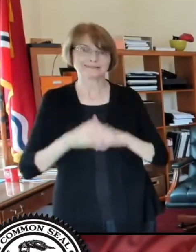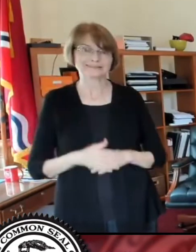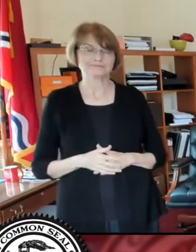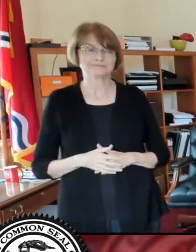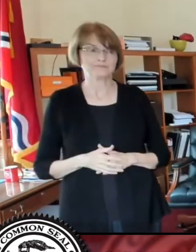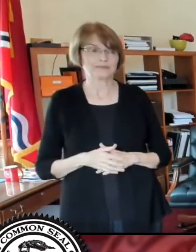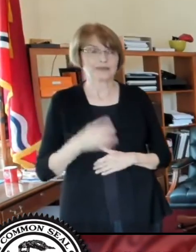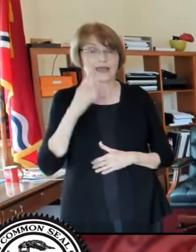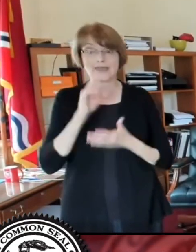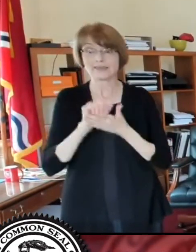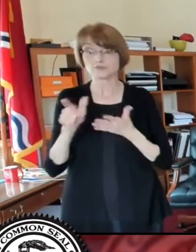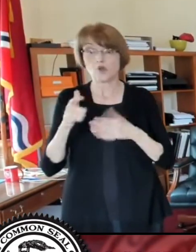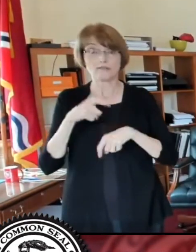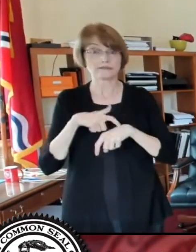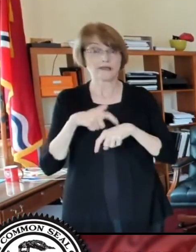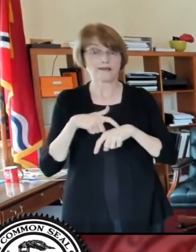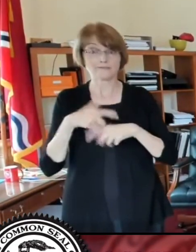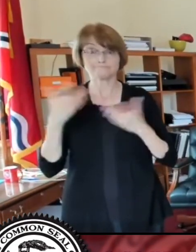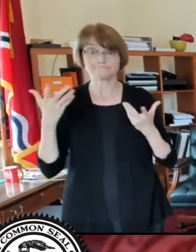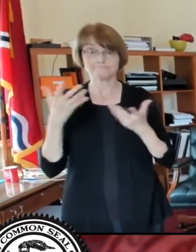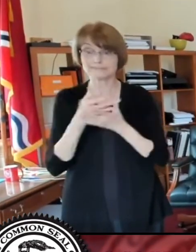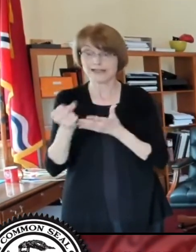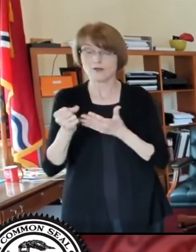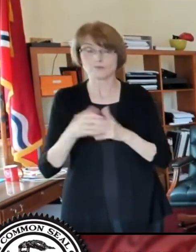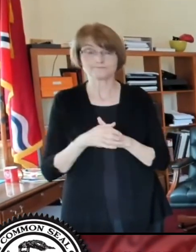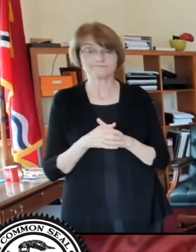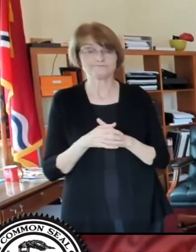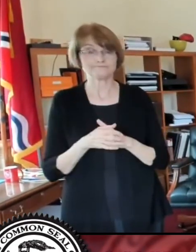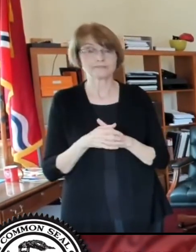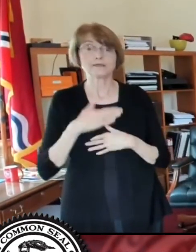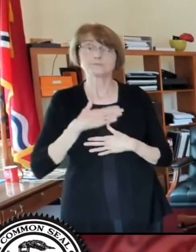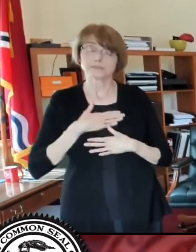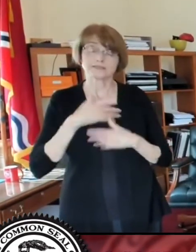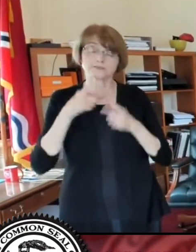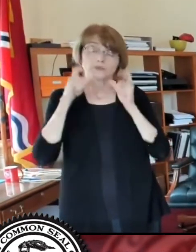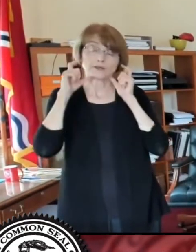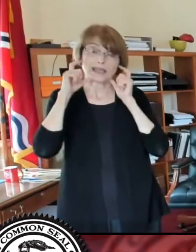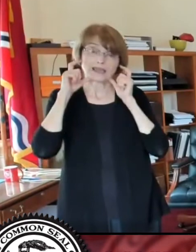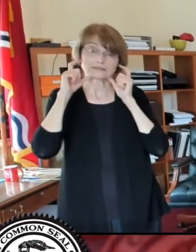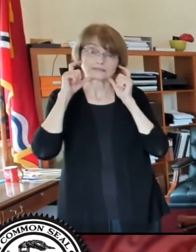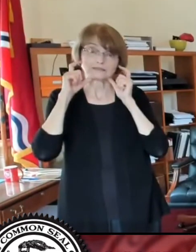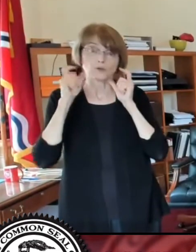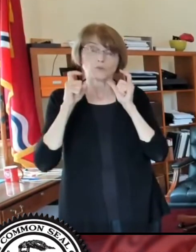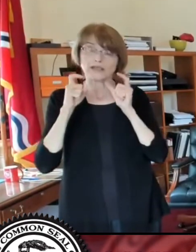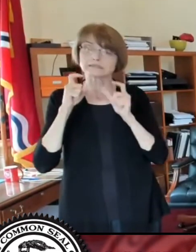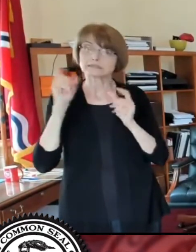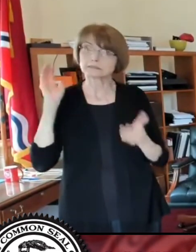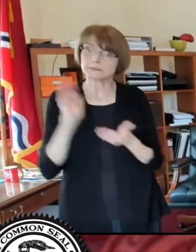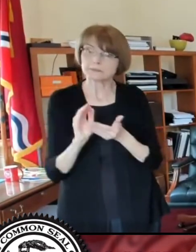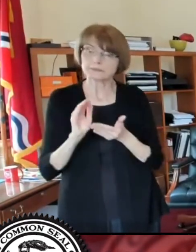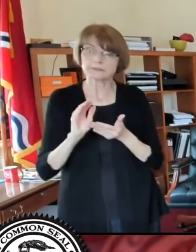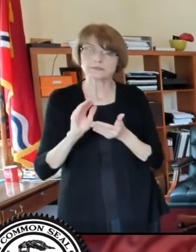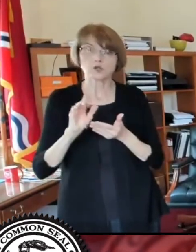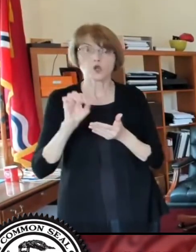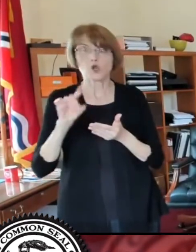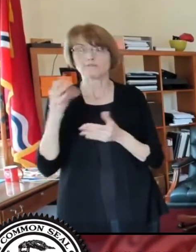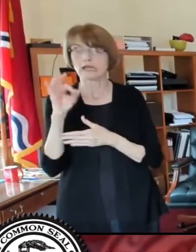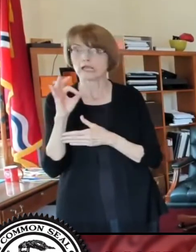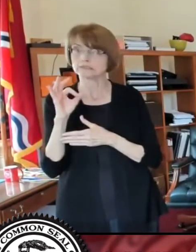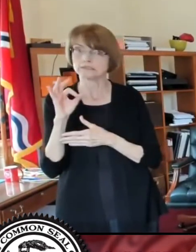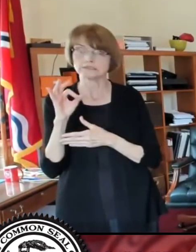I think that's all the time we have questions for today, Mayor. Great. Please wear your masks. We got to get these numbers down, folks.